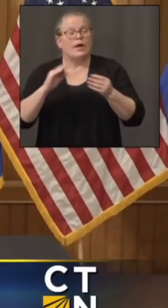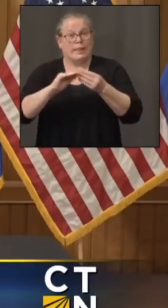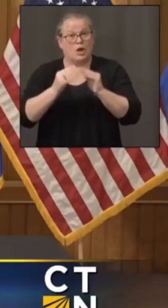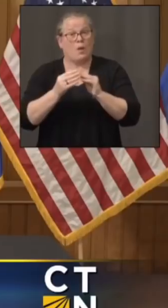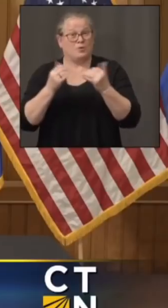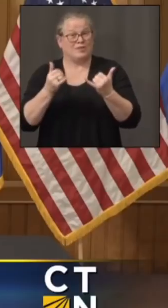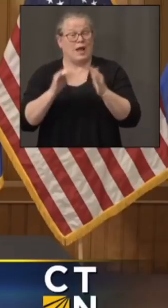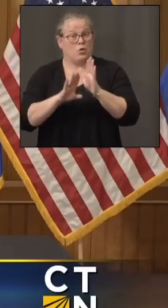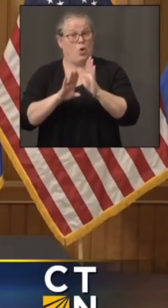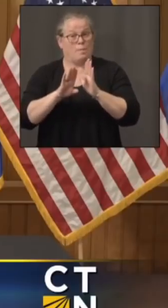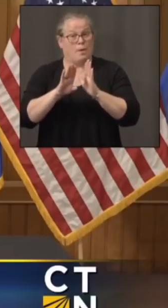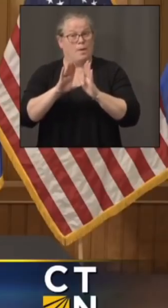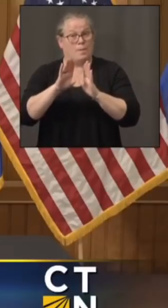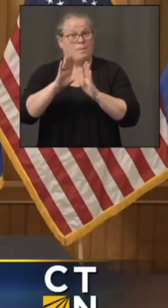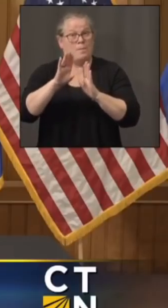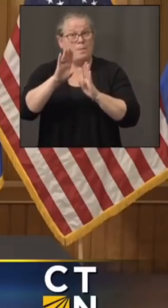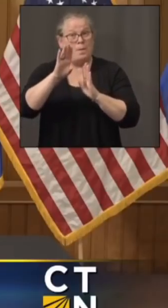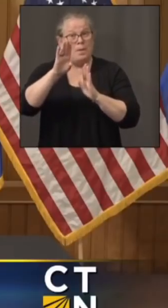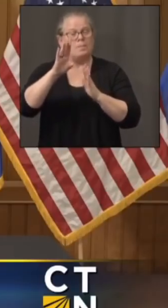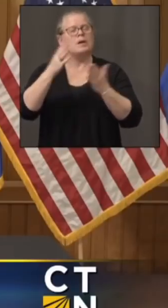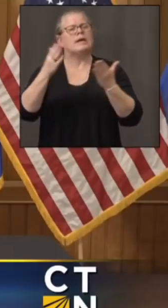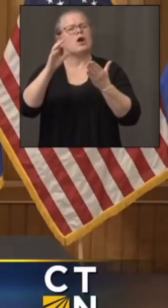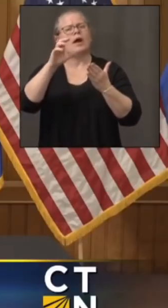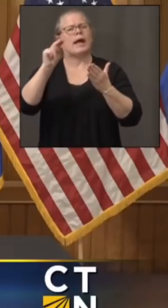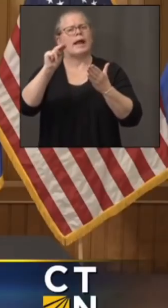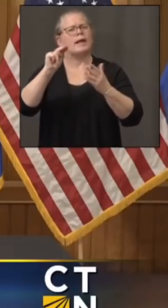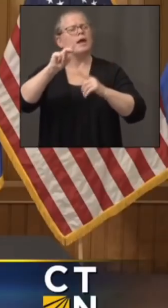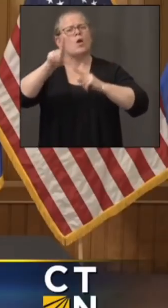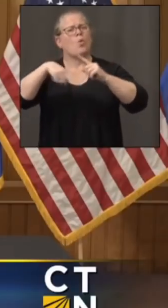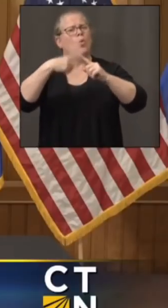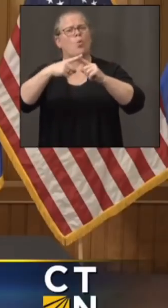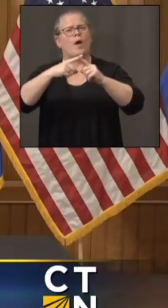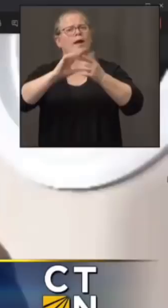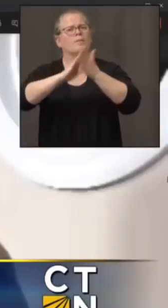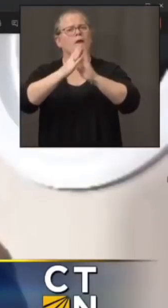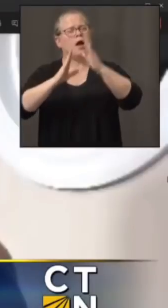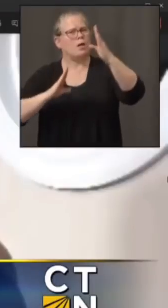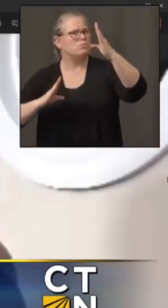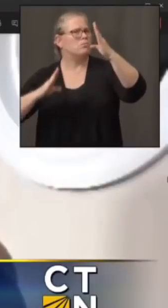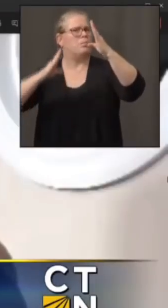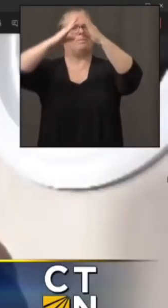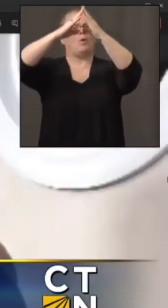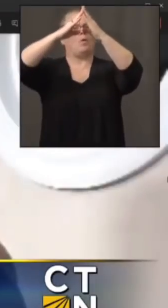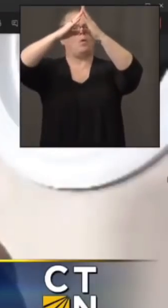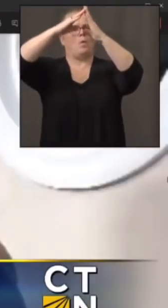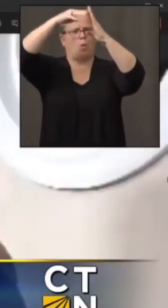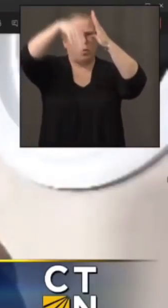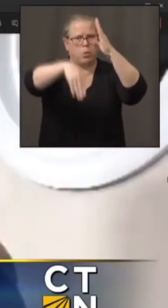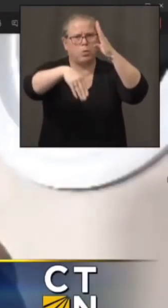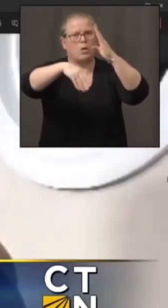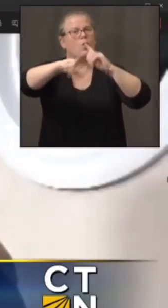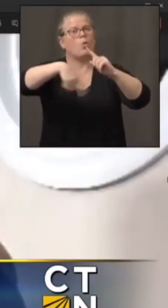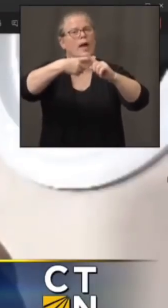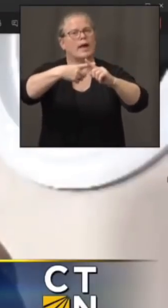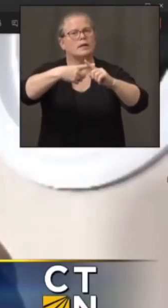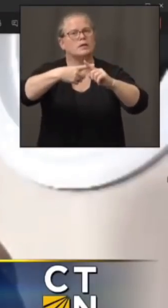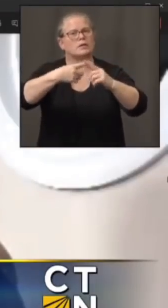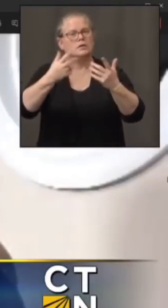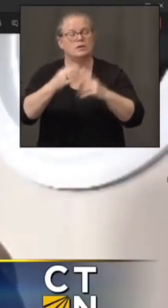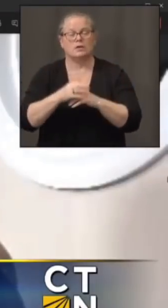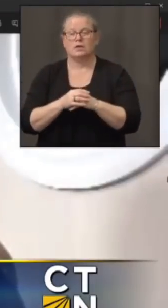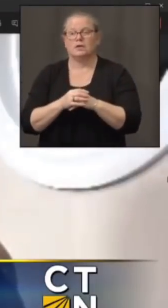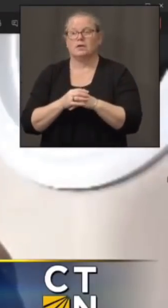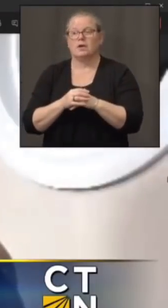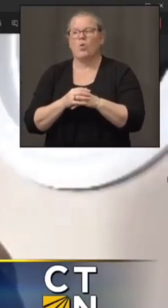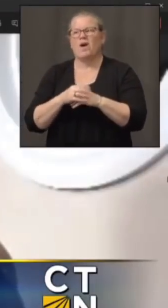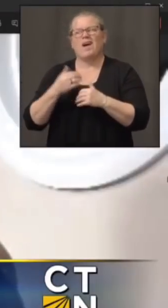going up here. Where do you think it might peak here in Connecticut or the Northeast? Well, I think it's going to peak. Different parts of the country are going to peak at different periods.